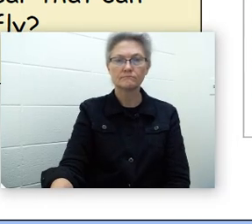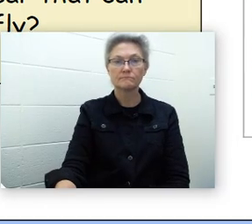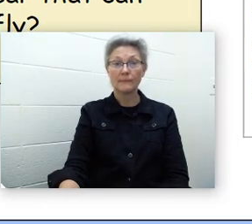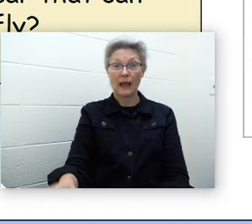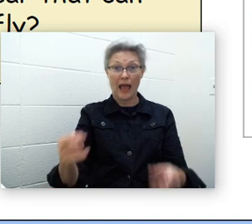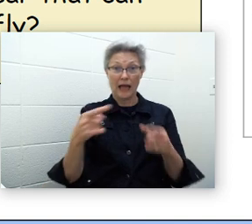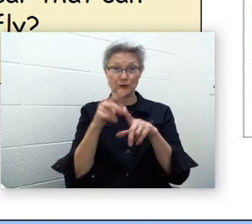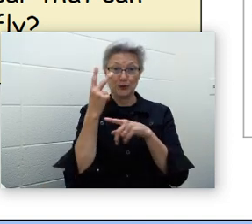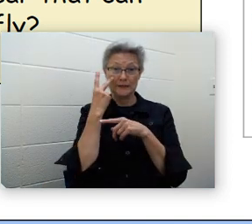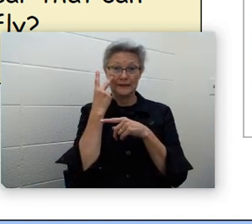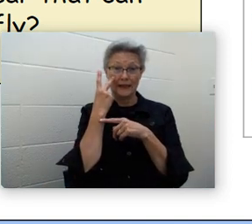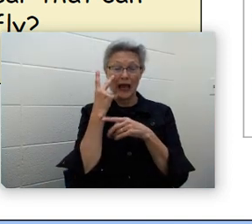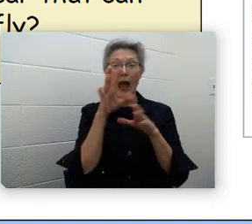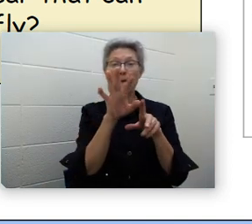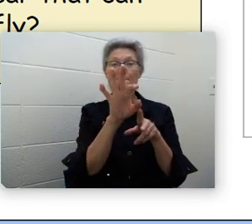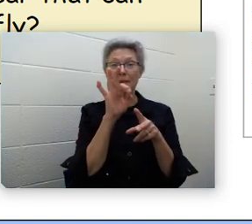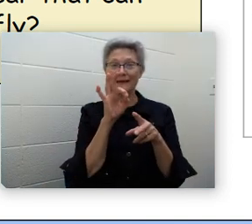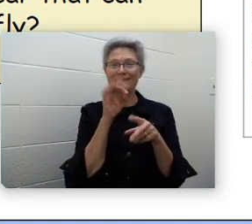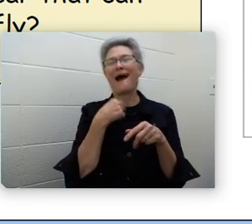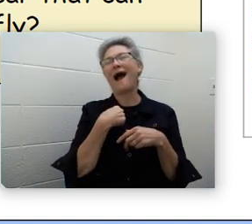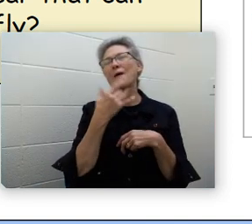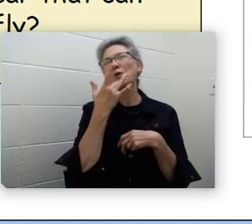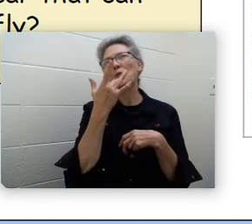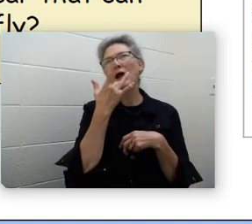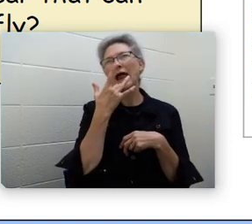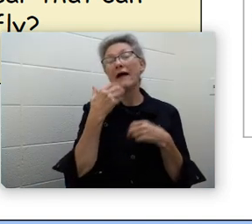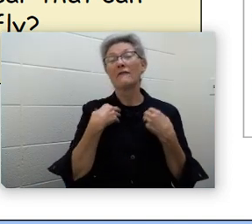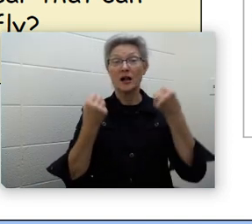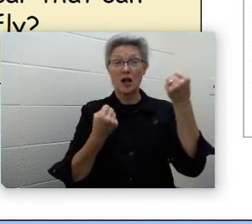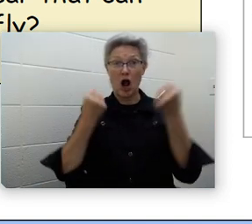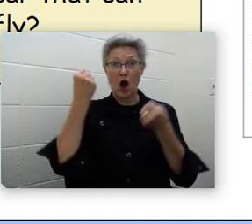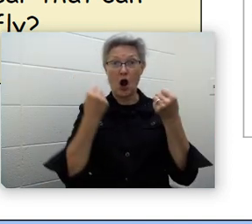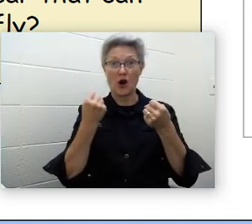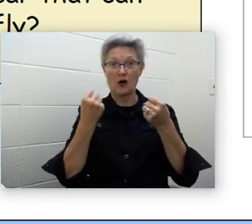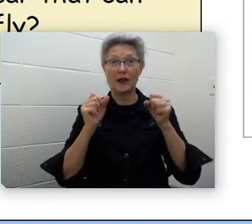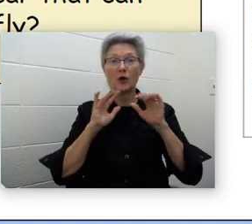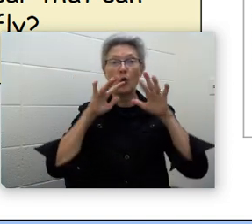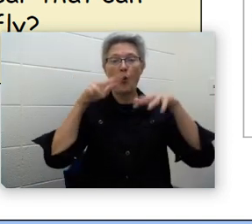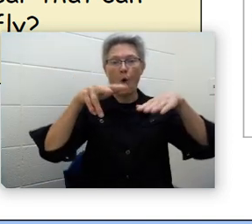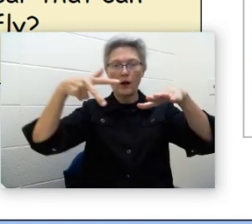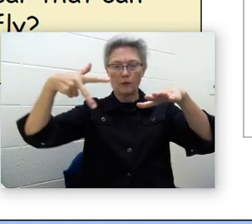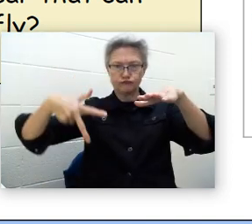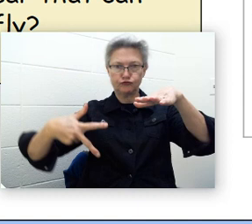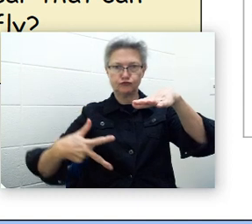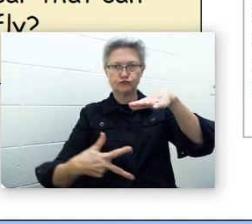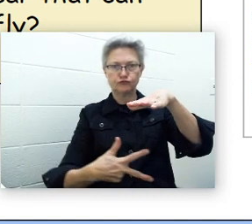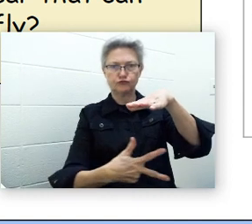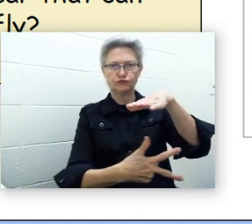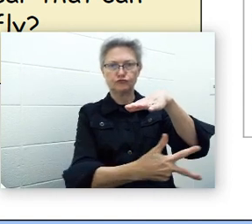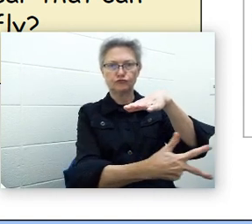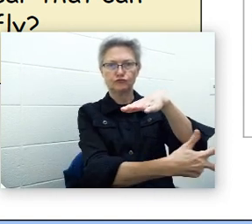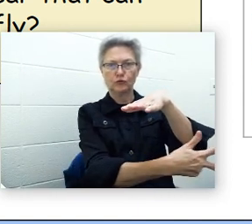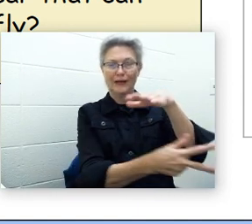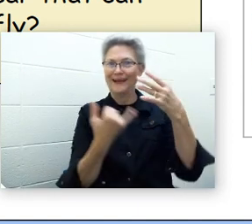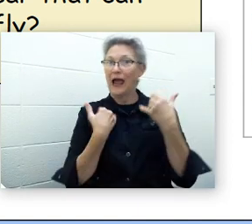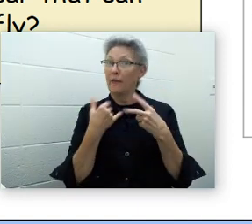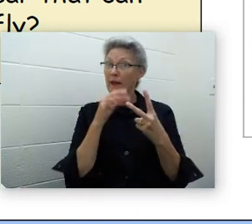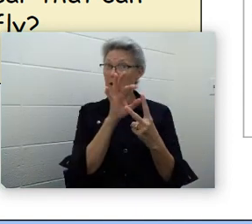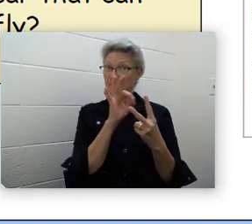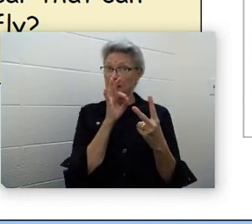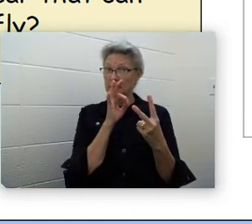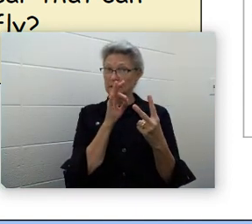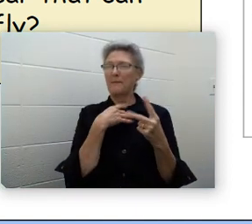As you can see, I chose that I would rather have a car that can go underwater. So now that I've picked my opinion, I'm going to think of